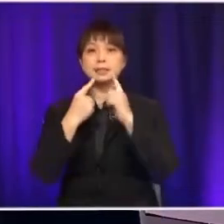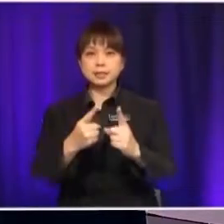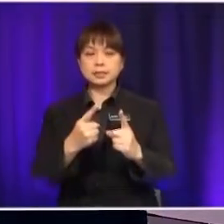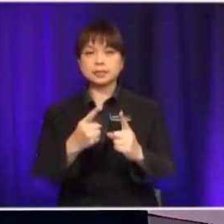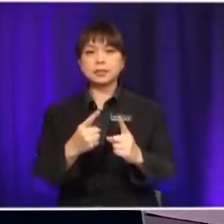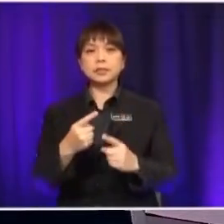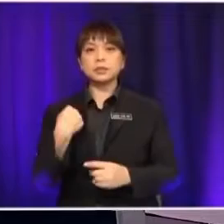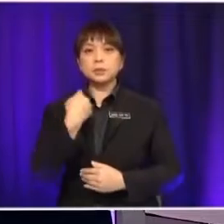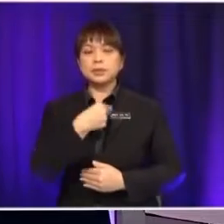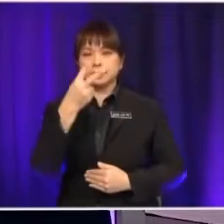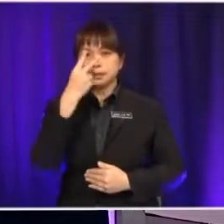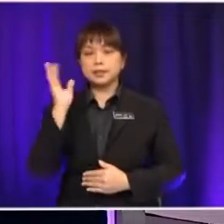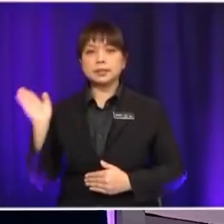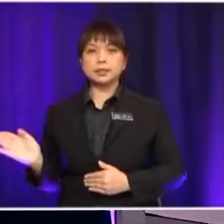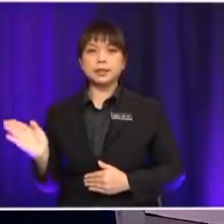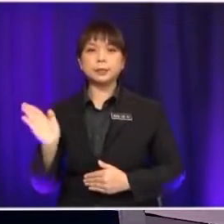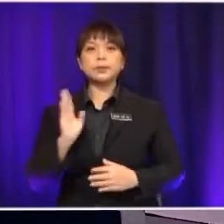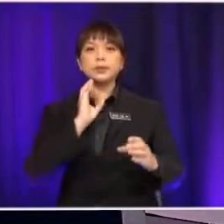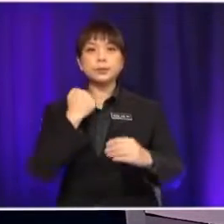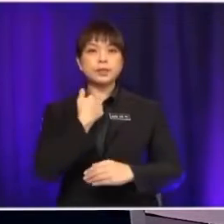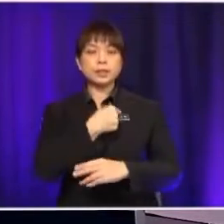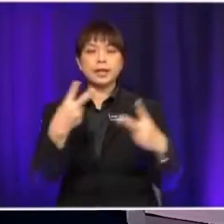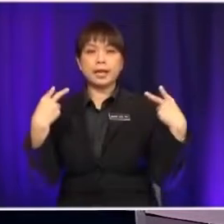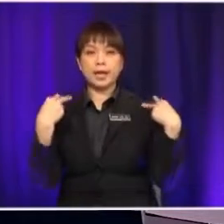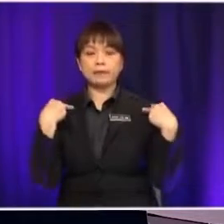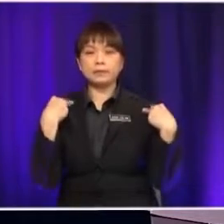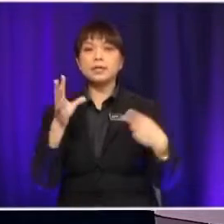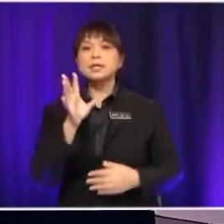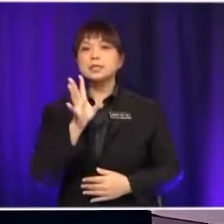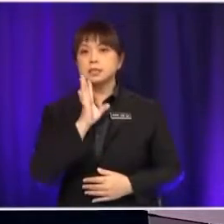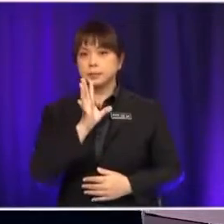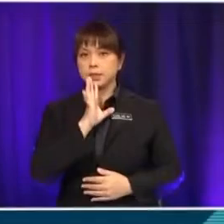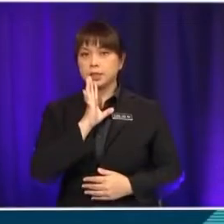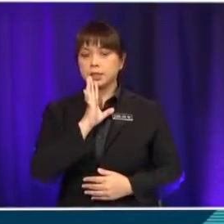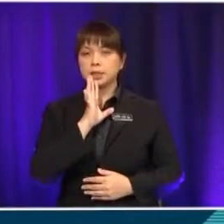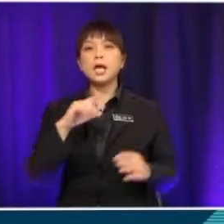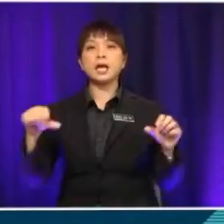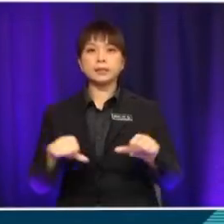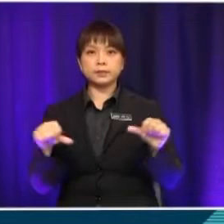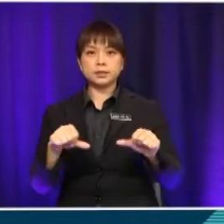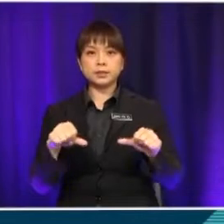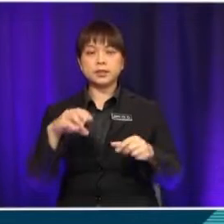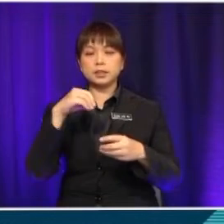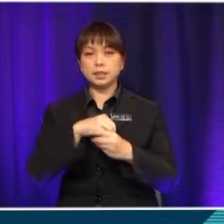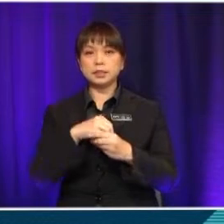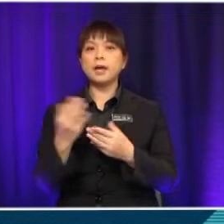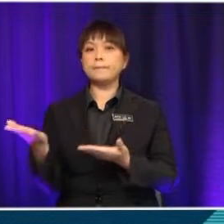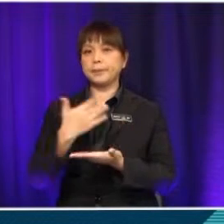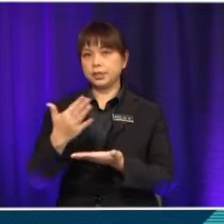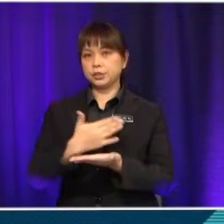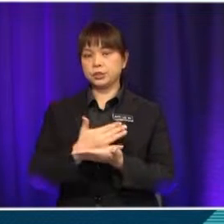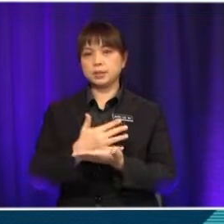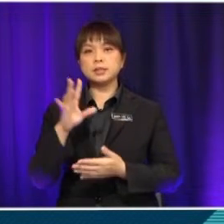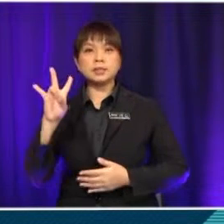example, we have a speaking activity here. Okay, it's also in your textbook. okay, which is on page 17. All